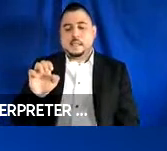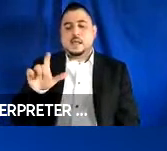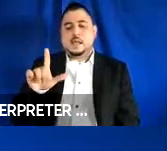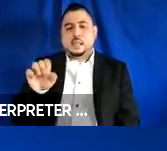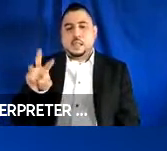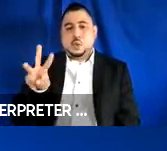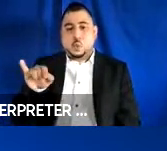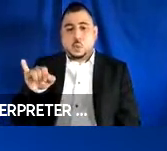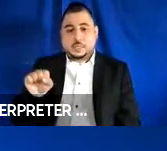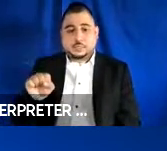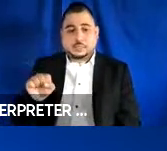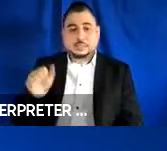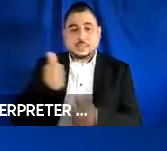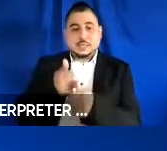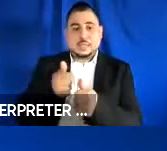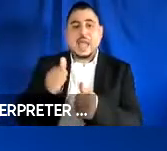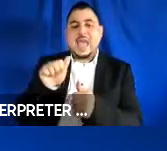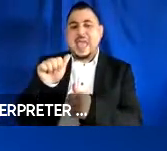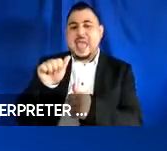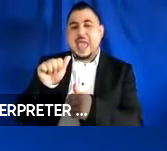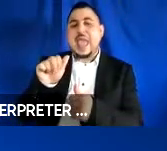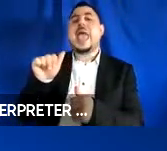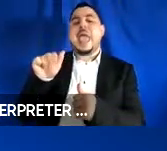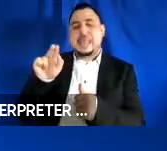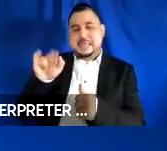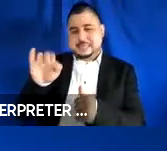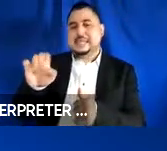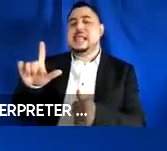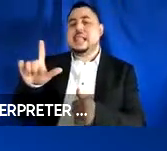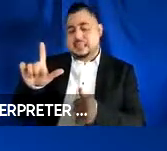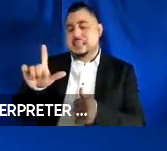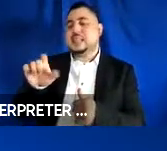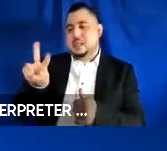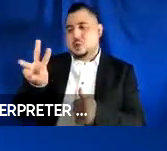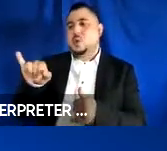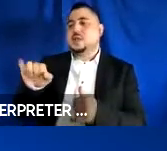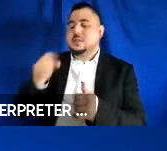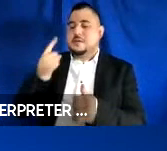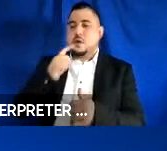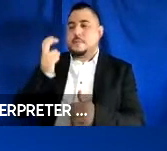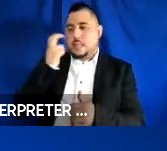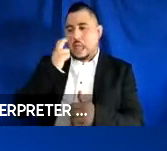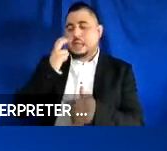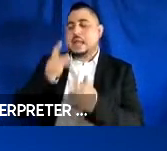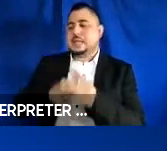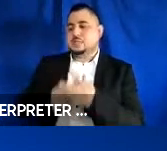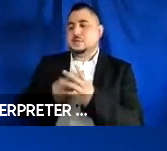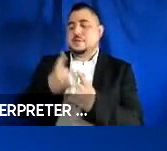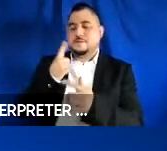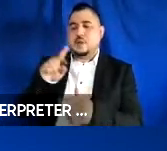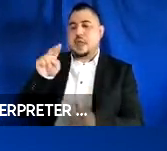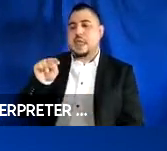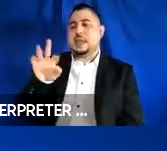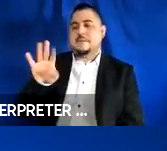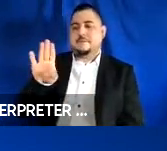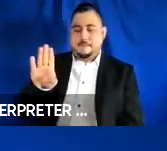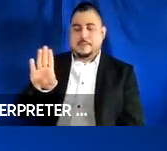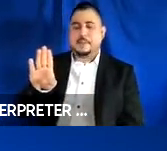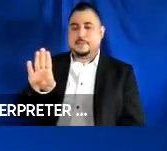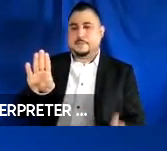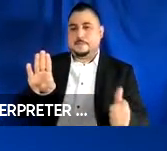Lewis is the Executive Director for Blindness Initiatives for the National Federation of the Blind, or NFB.